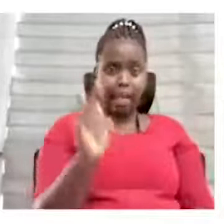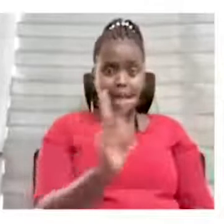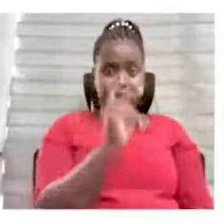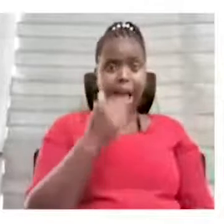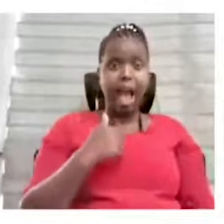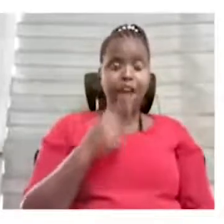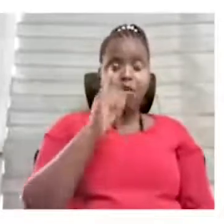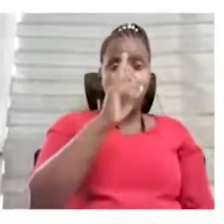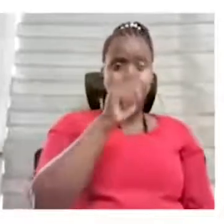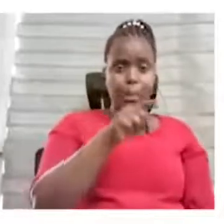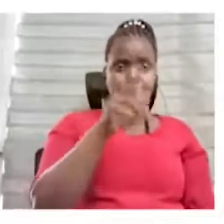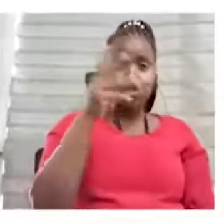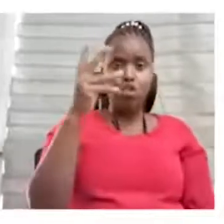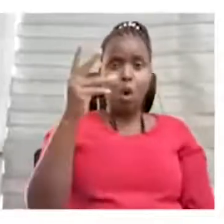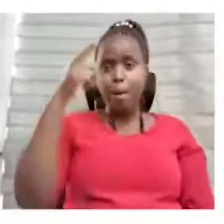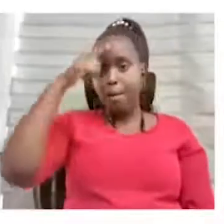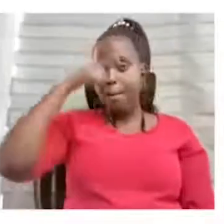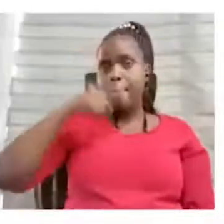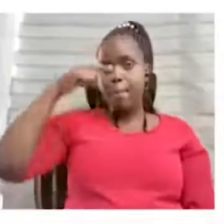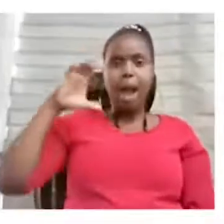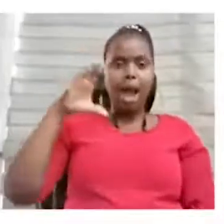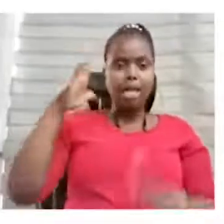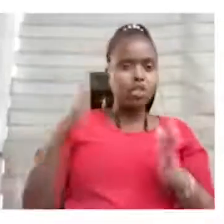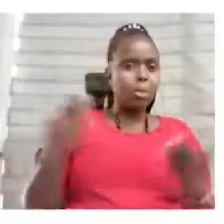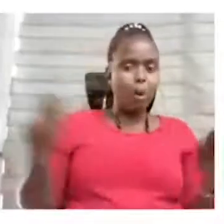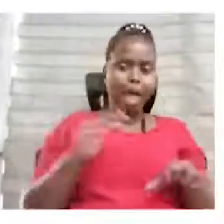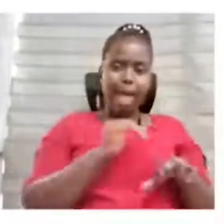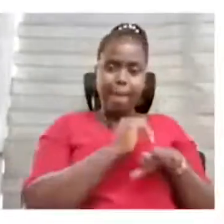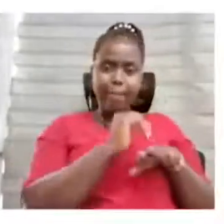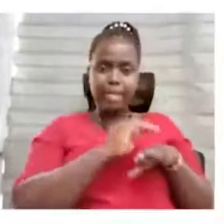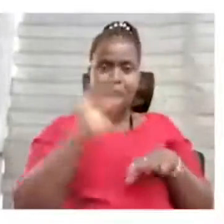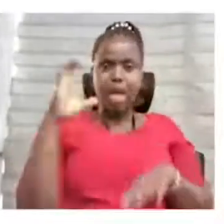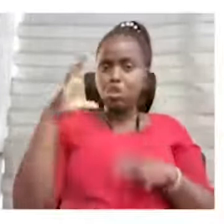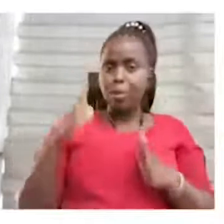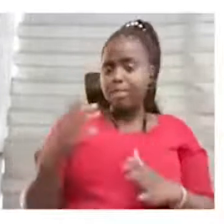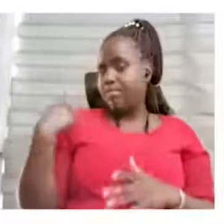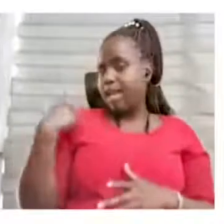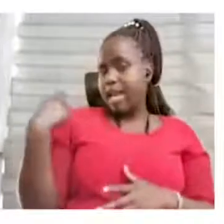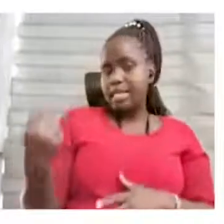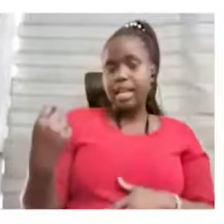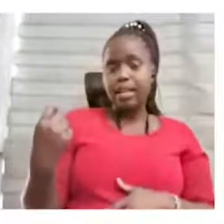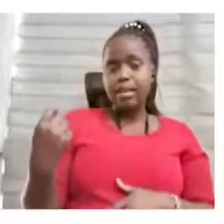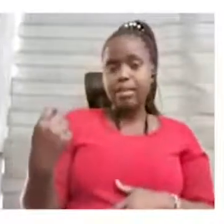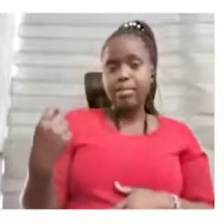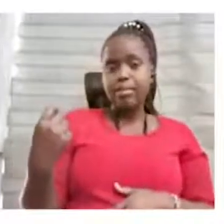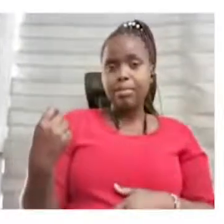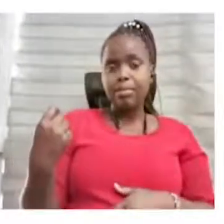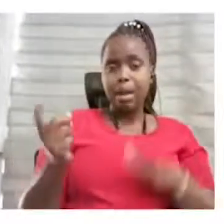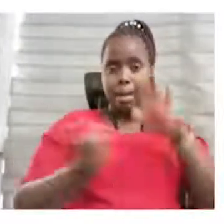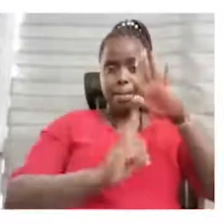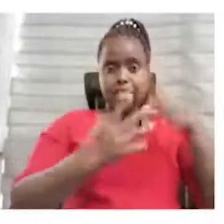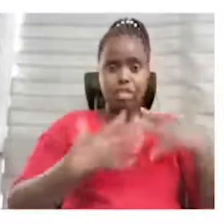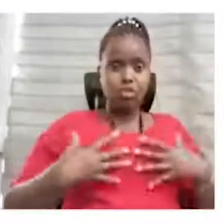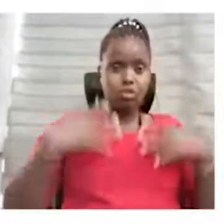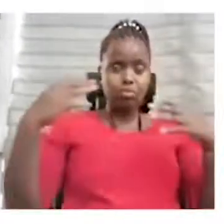million visually impaired customers on M-Pesa. Yesterday, actually, the Ministry of Health released some statistics